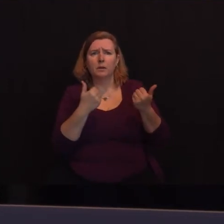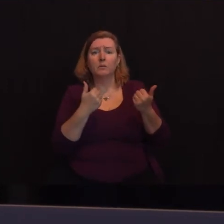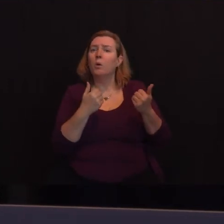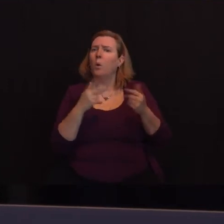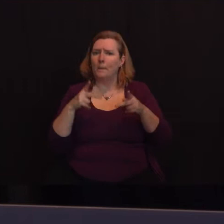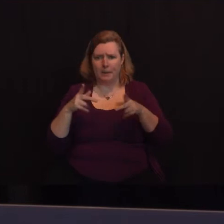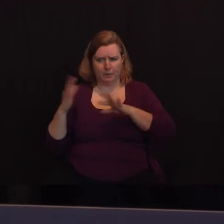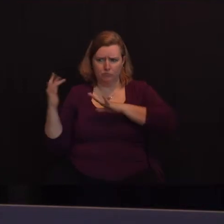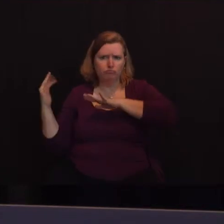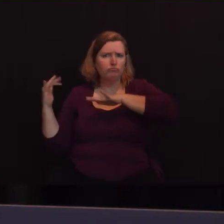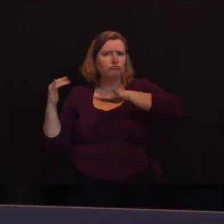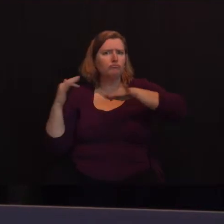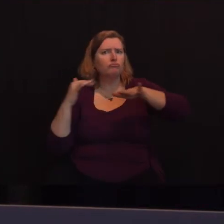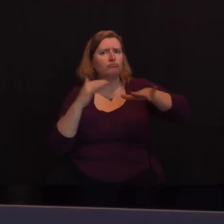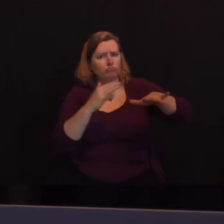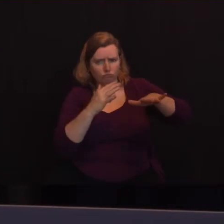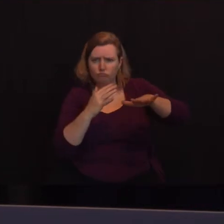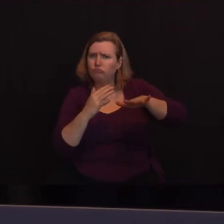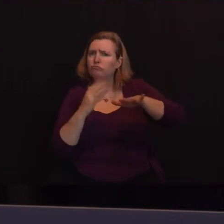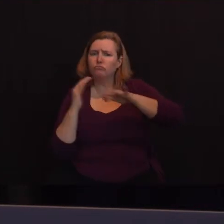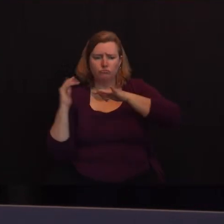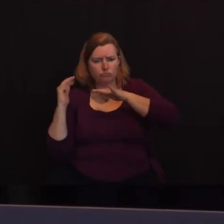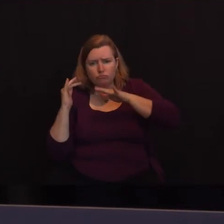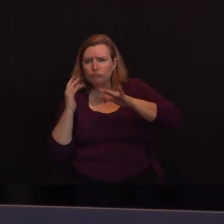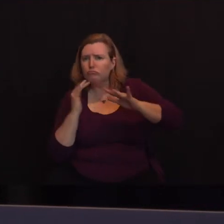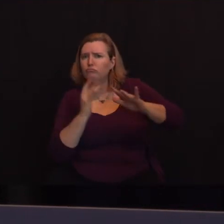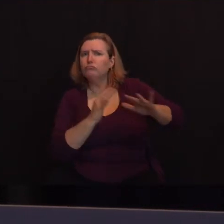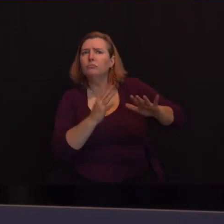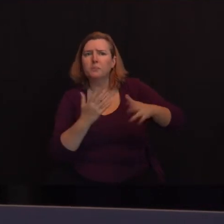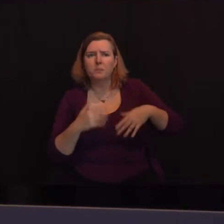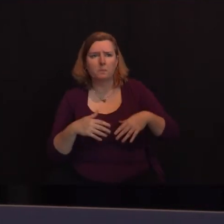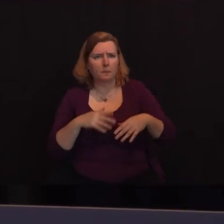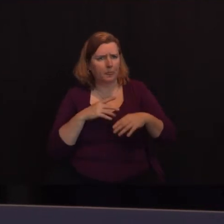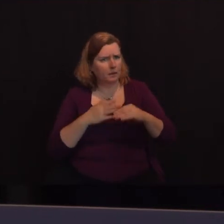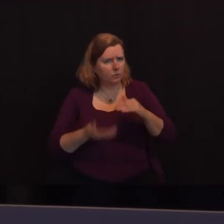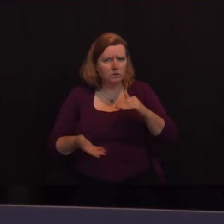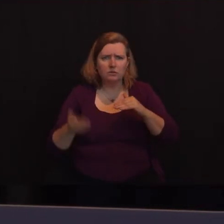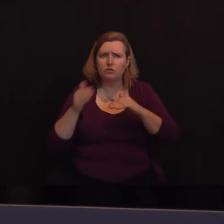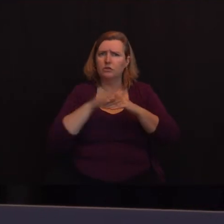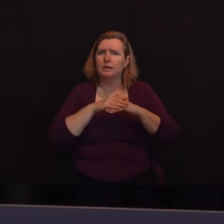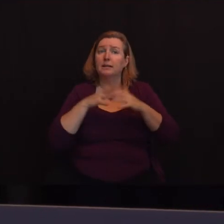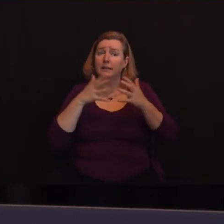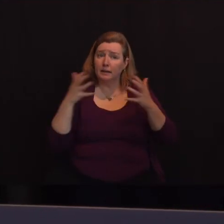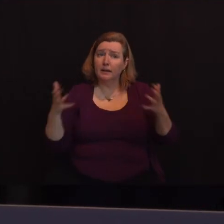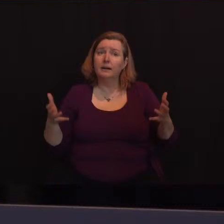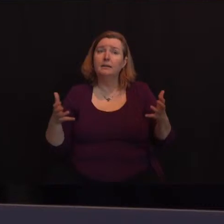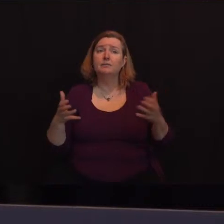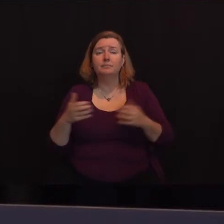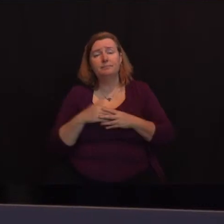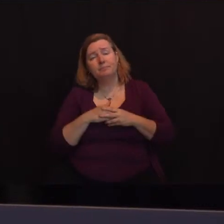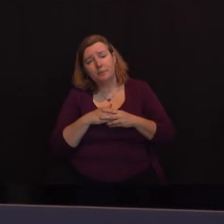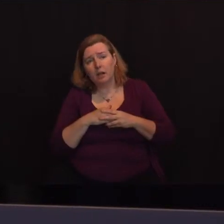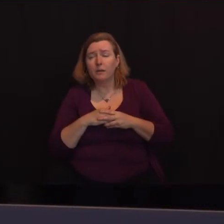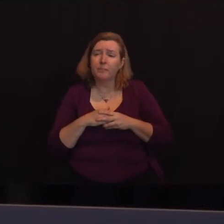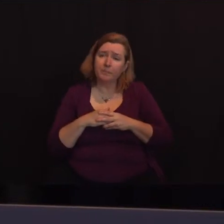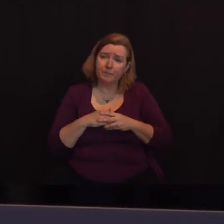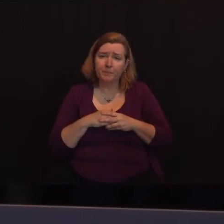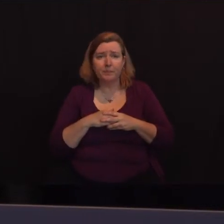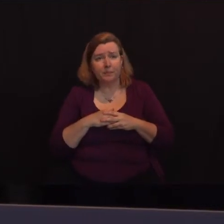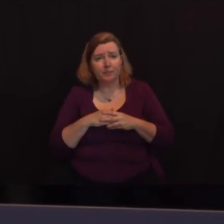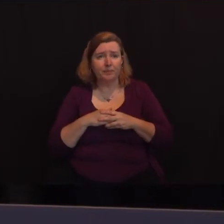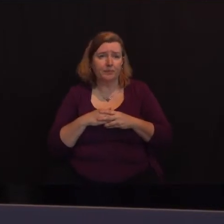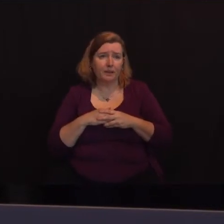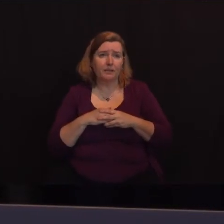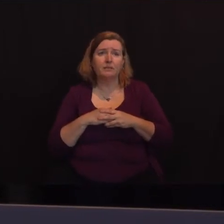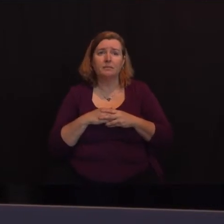numbers, particularly the equity numbers, go up substantially. So I think I have a little bit more time before I say